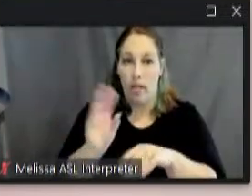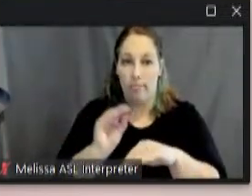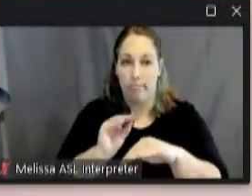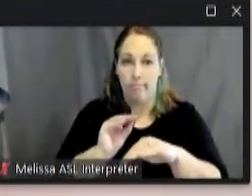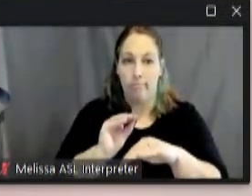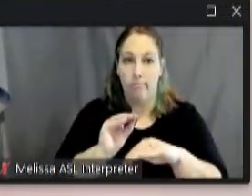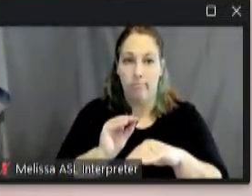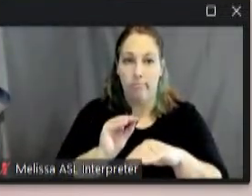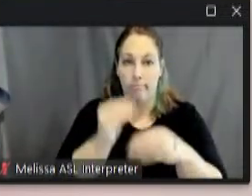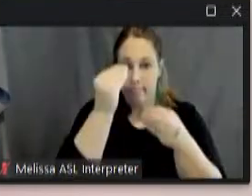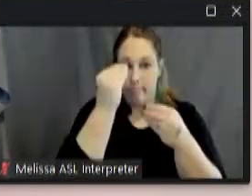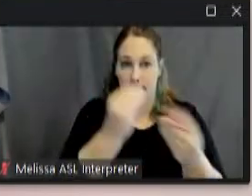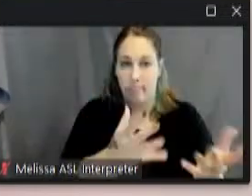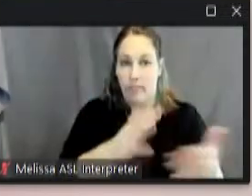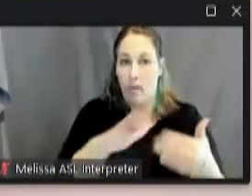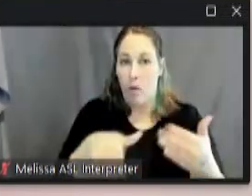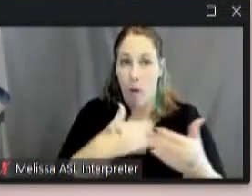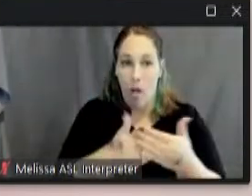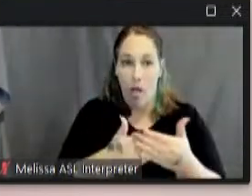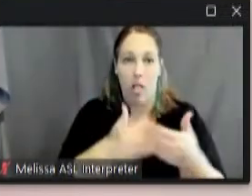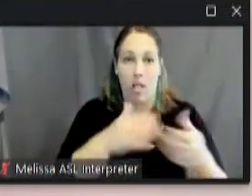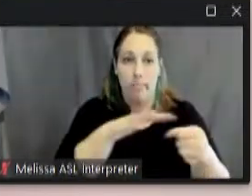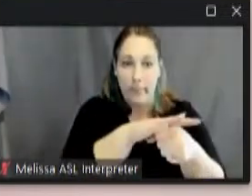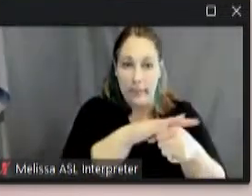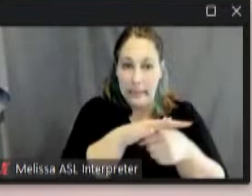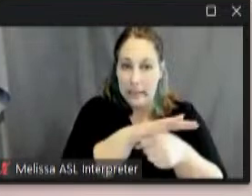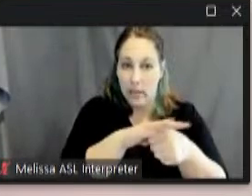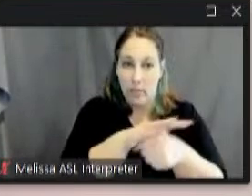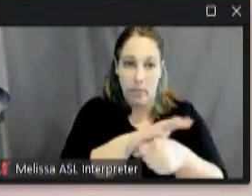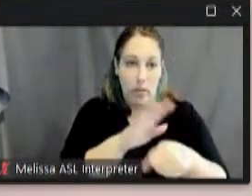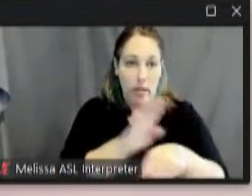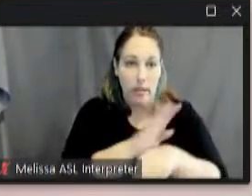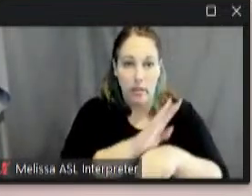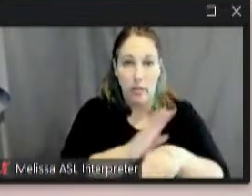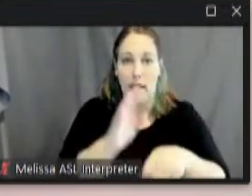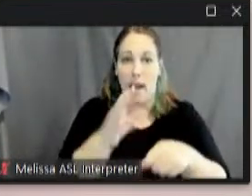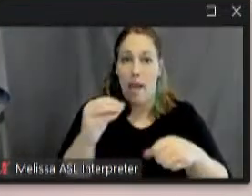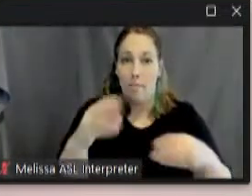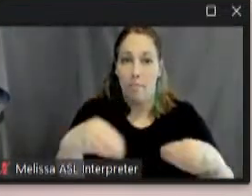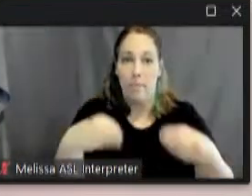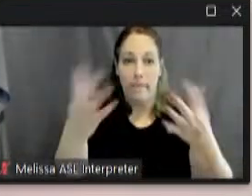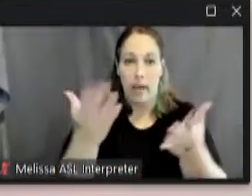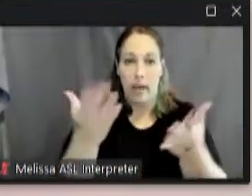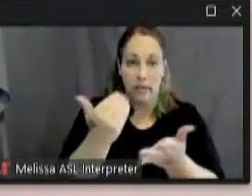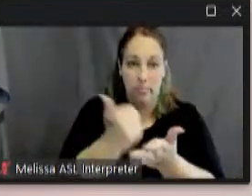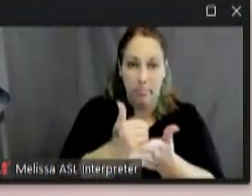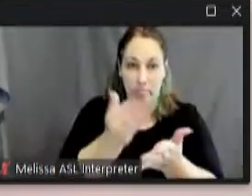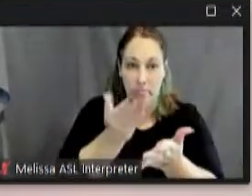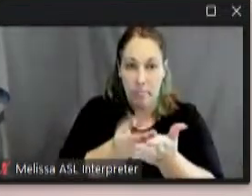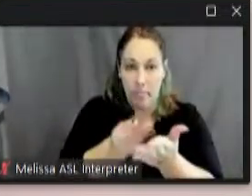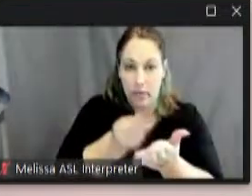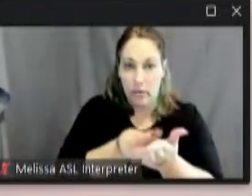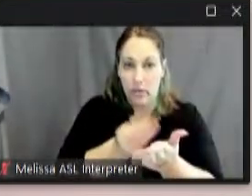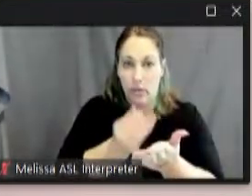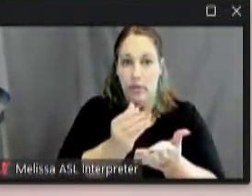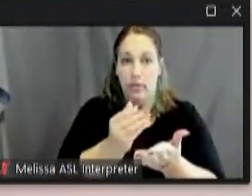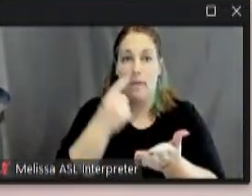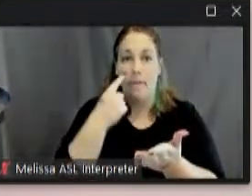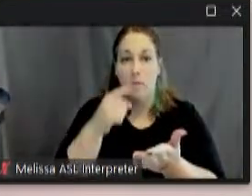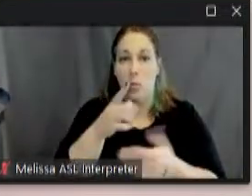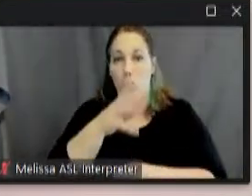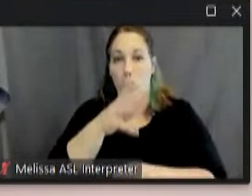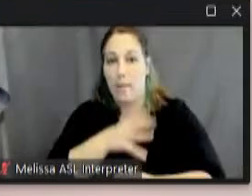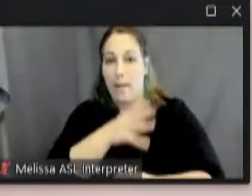provides budget to have programs for all access for women and human rights. And